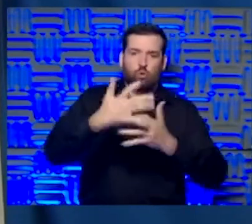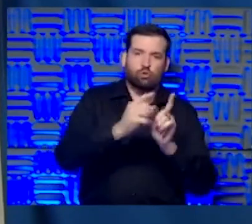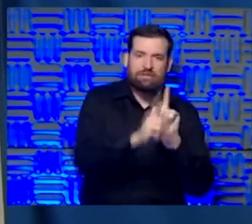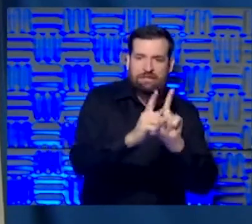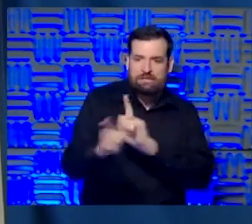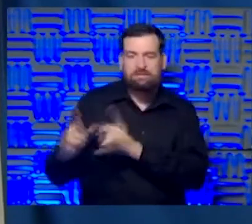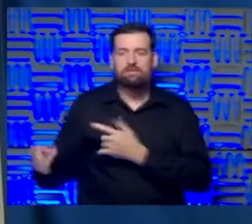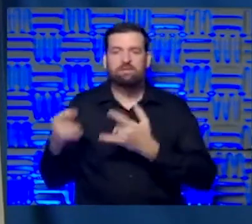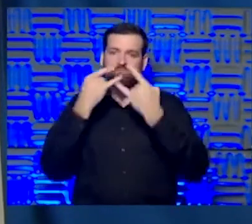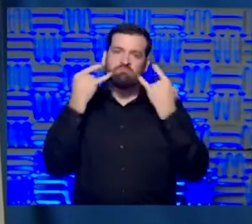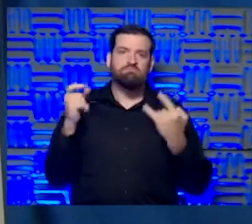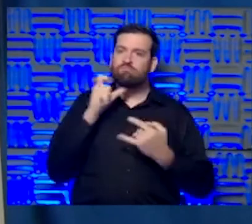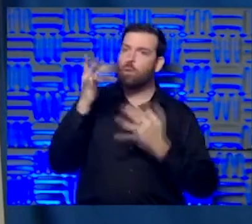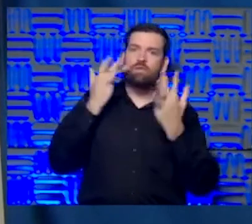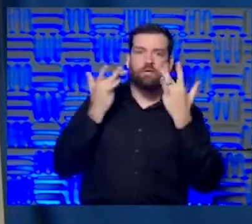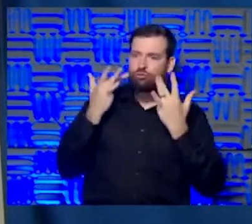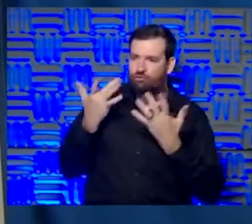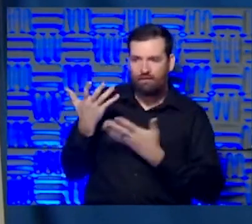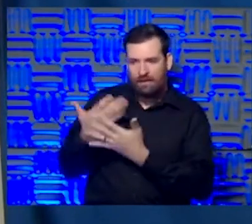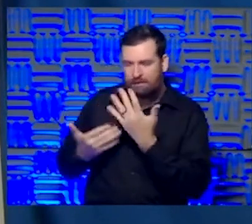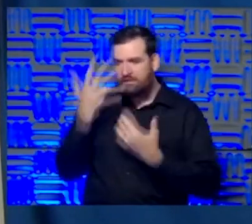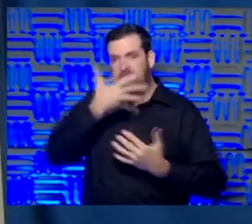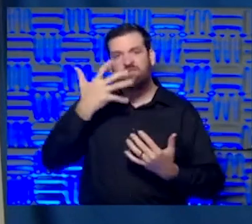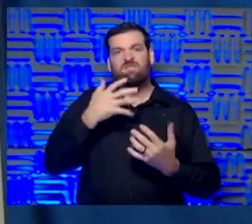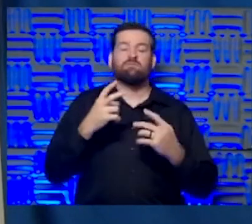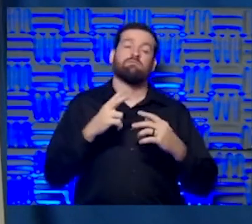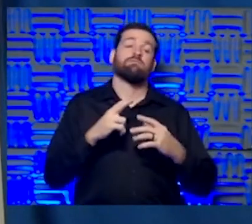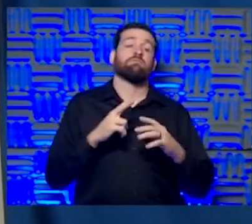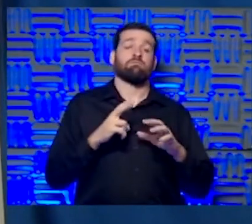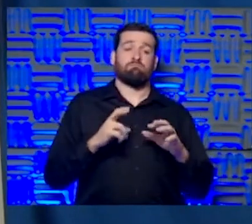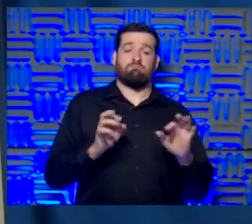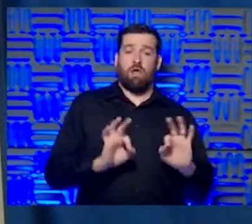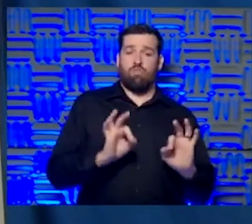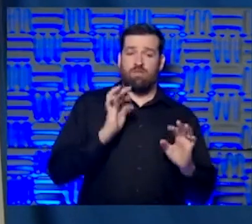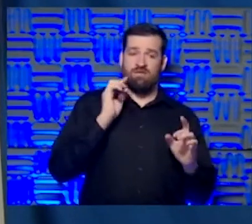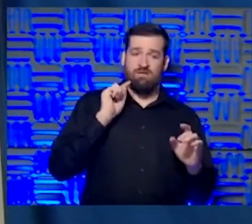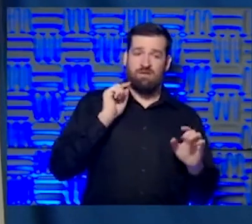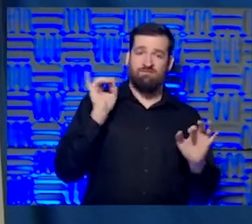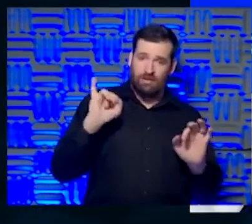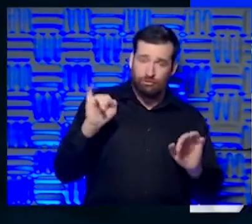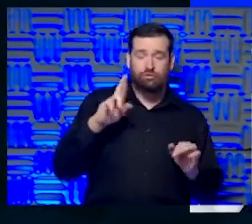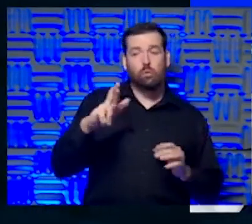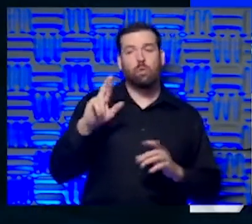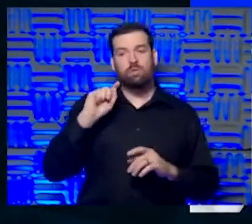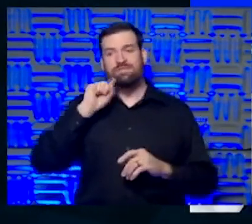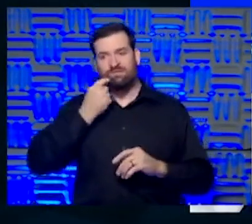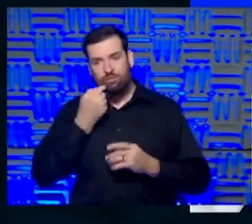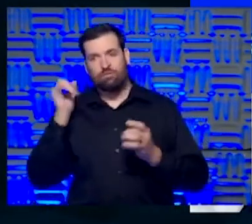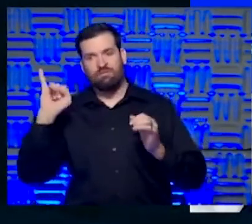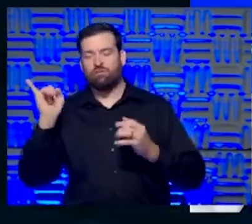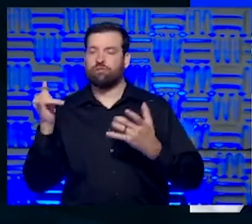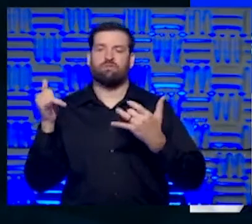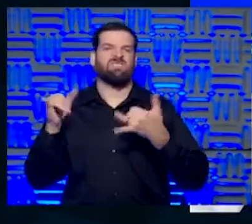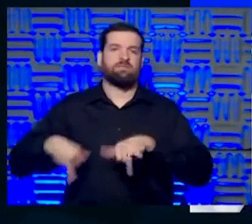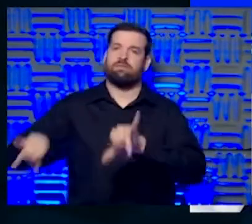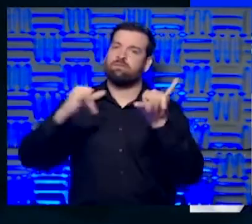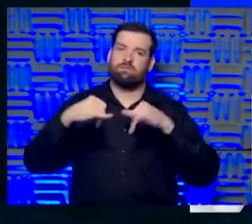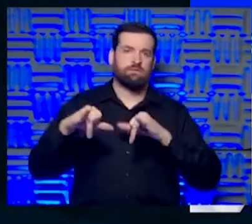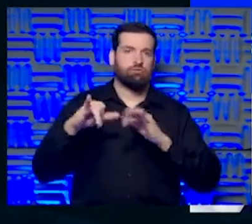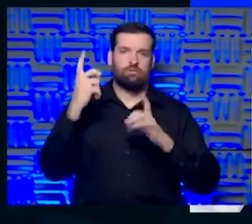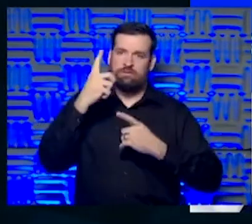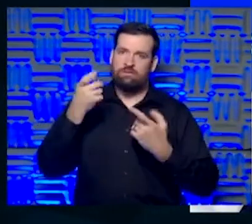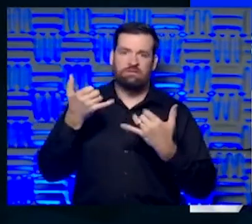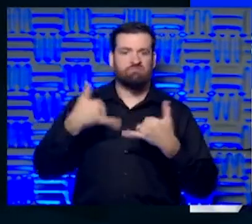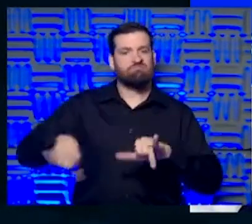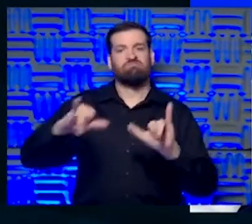whether it's mildly infectious or very infectious, it's still an infectious disease, and the same rules apply. So I